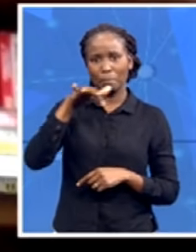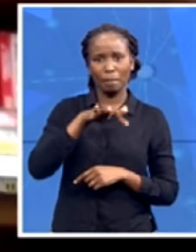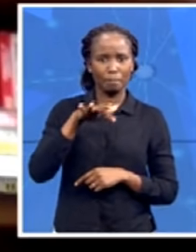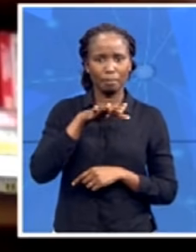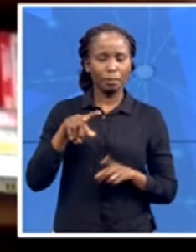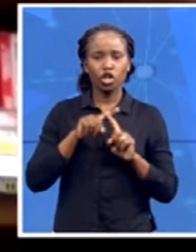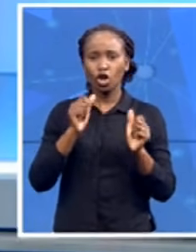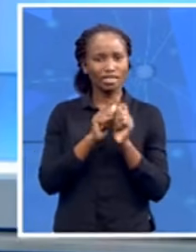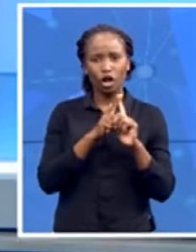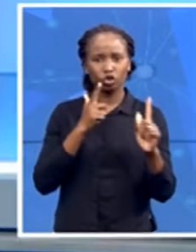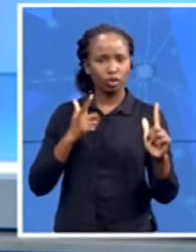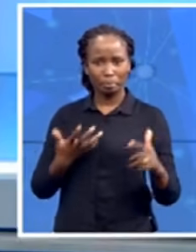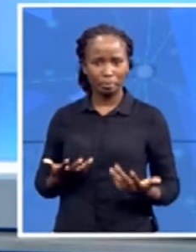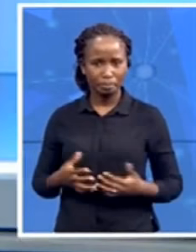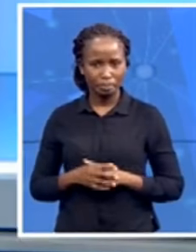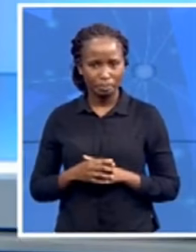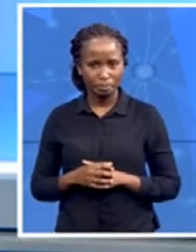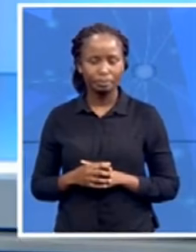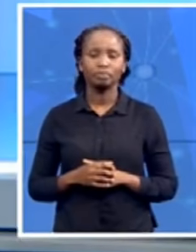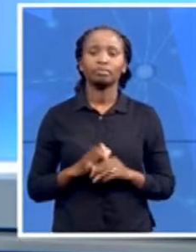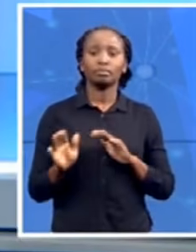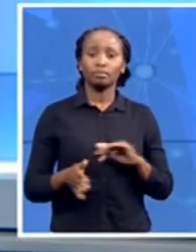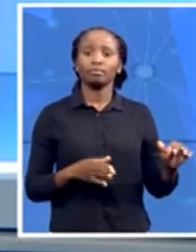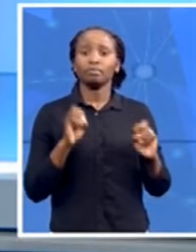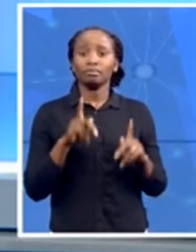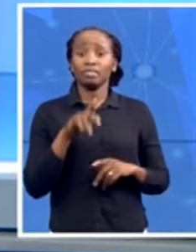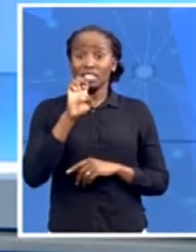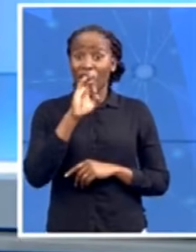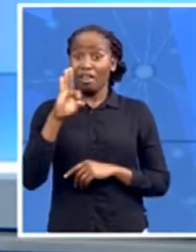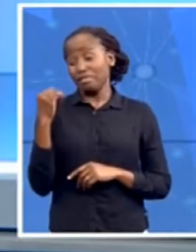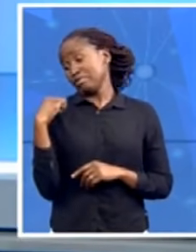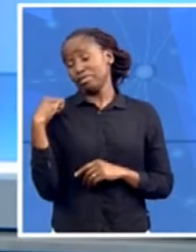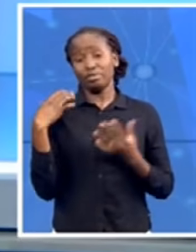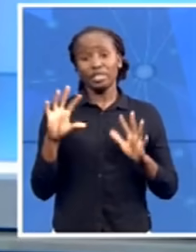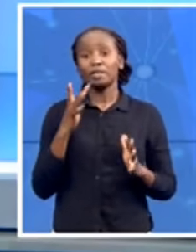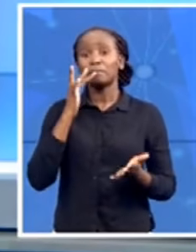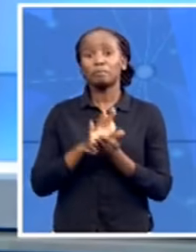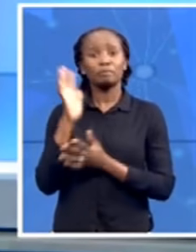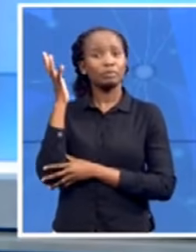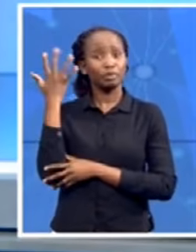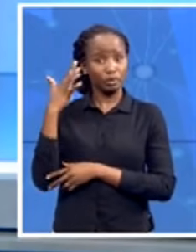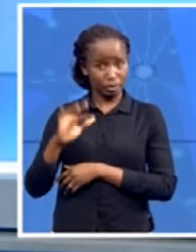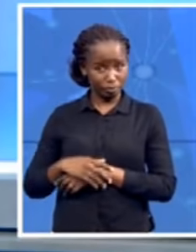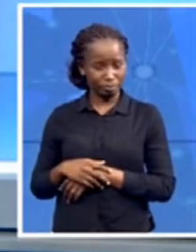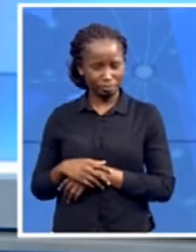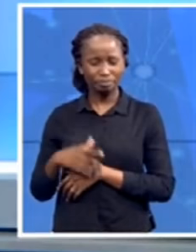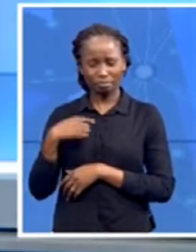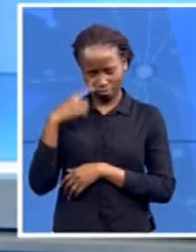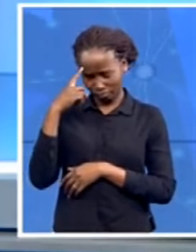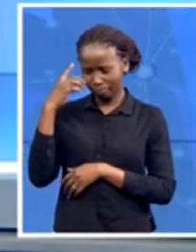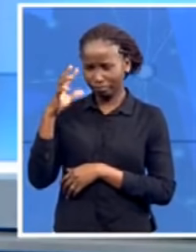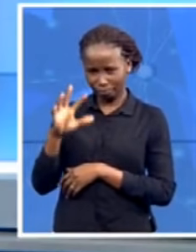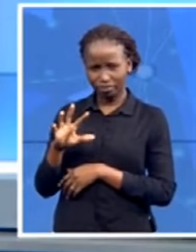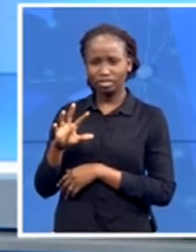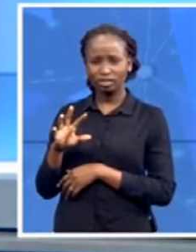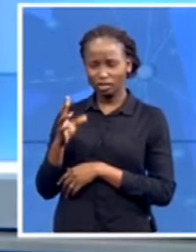then the EFF launched its own manifesto yesterday, and I suppose it was launched with so much fanfare. And I suppose